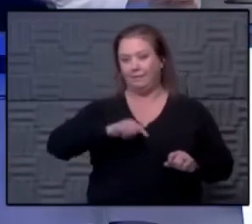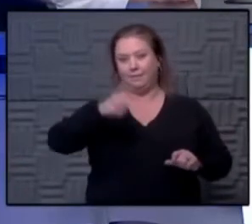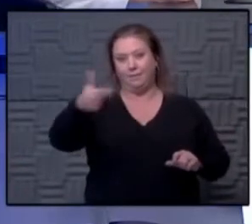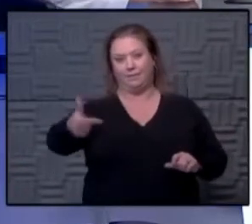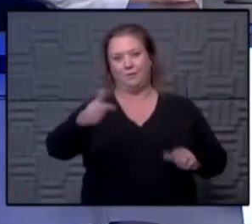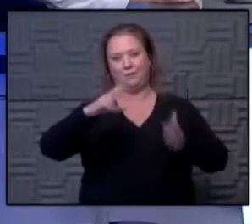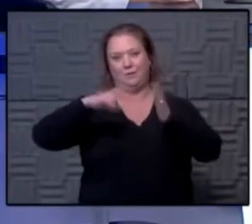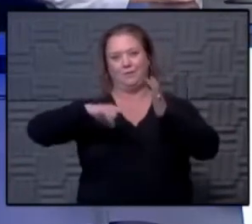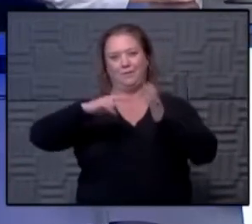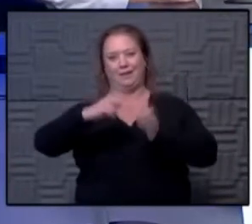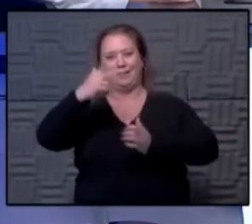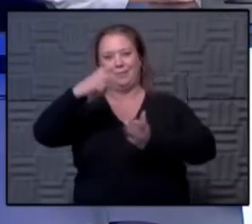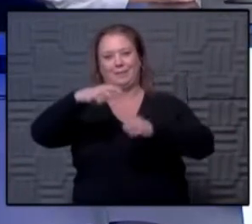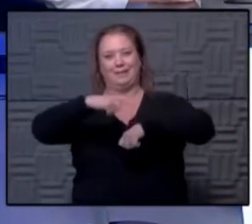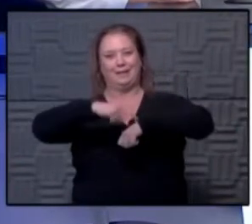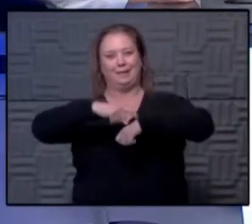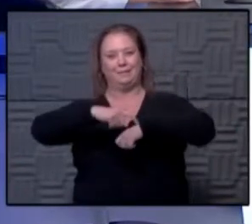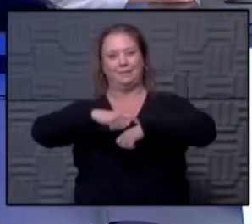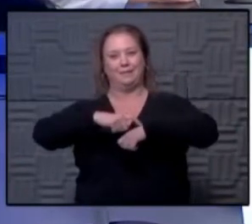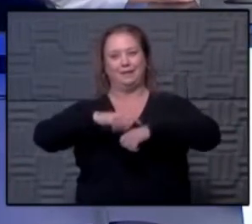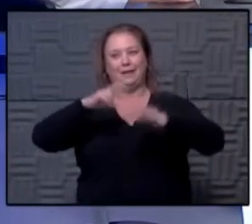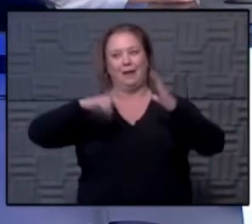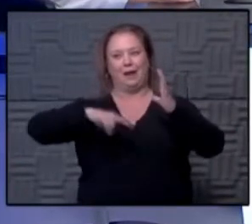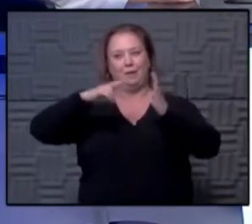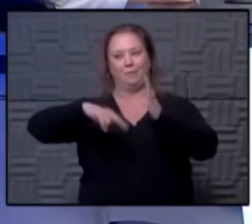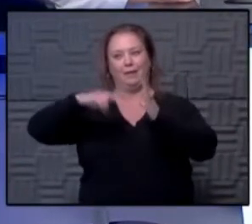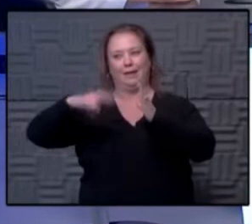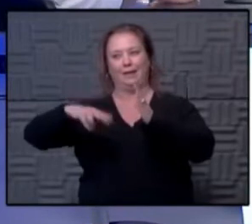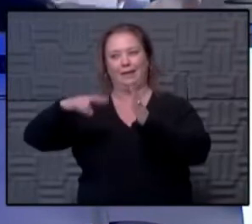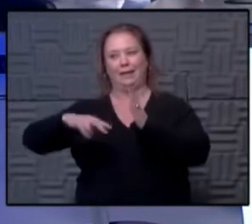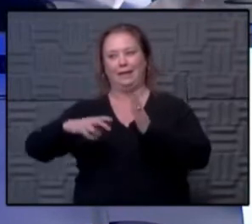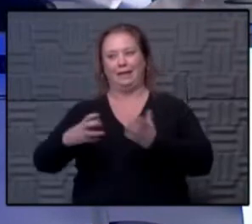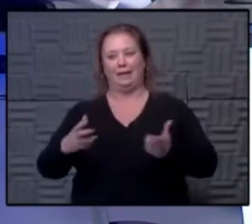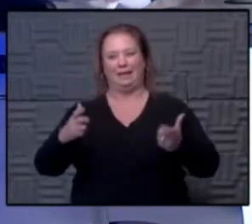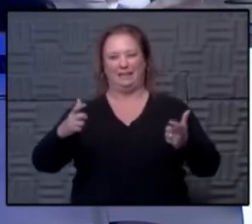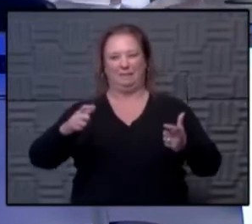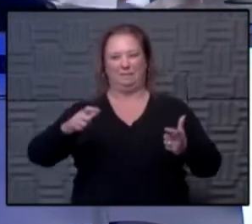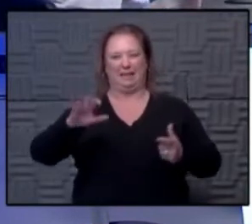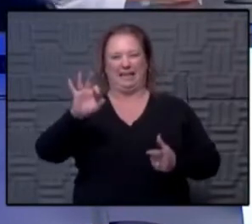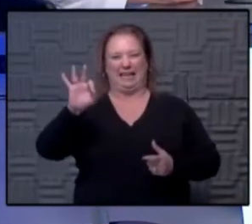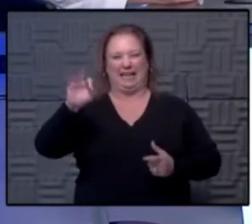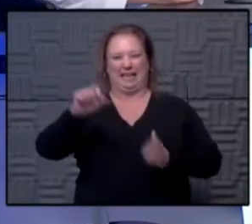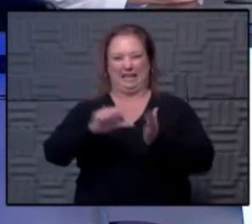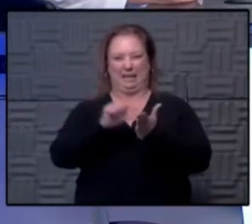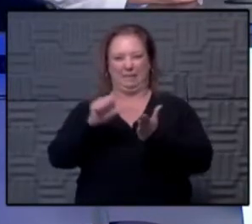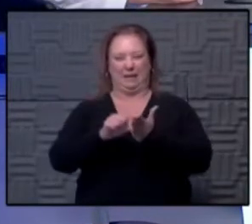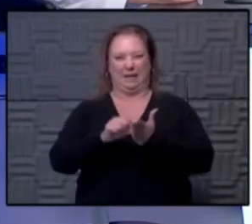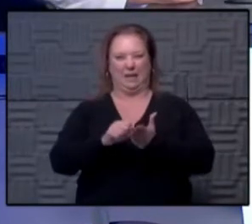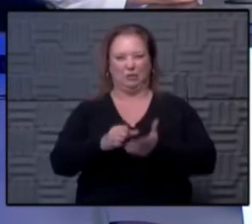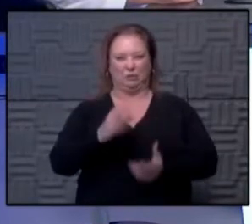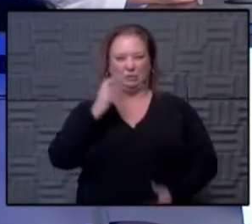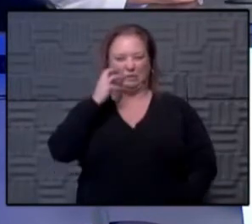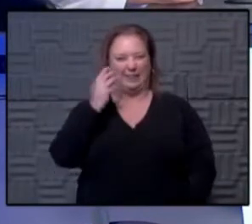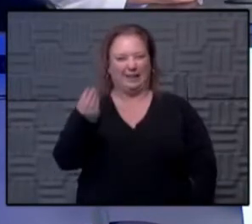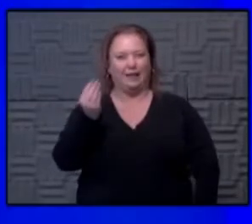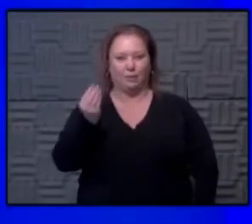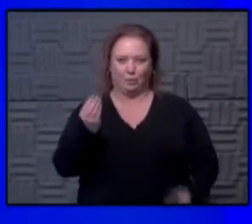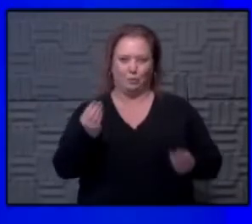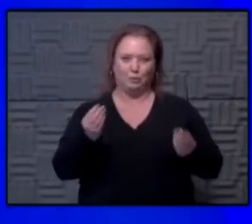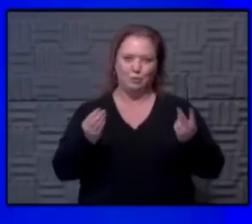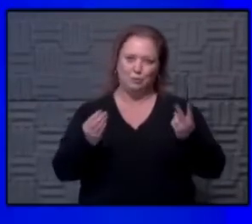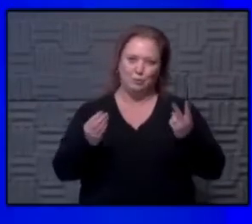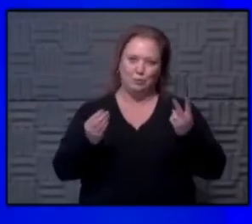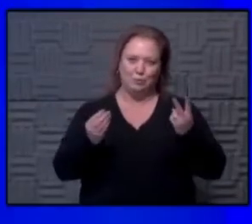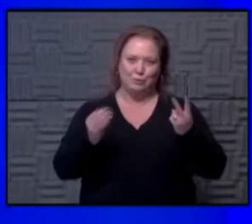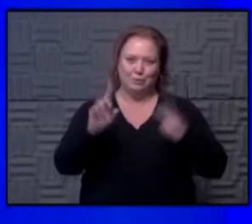I think you've read it 3 times if I tried to remember read right. the bigger 90-some page one as well, because there were 2. But, I think